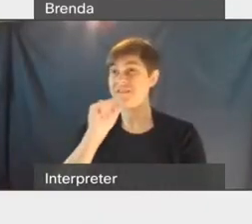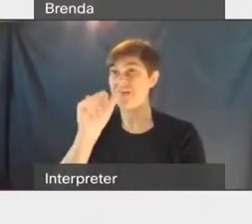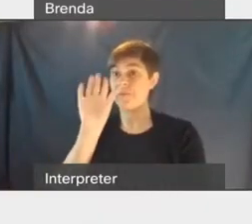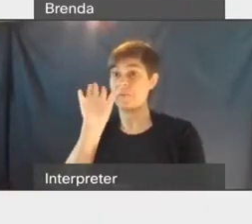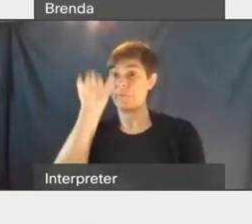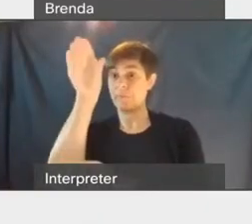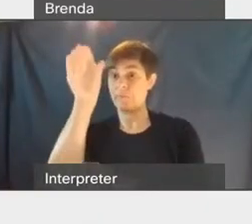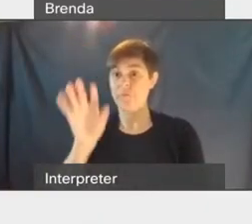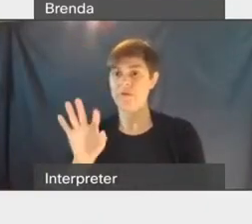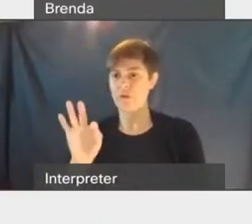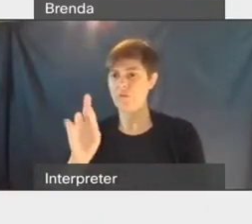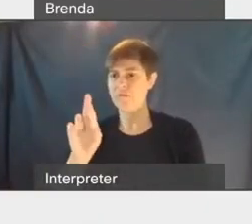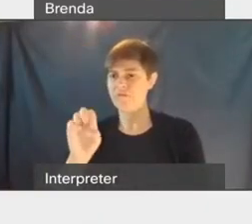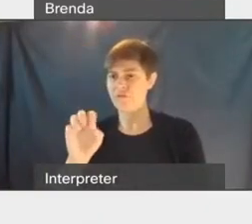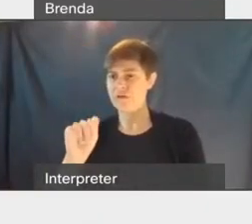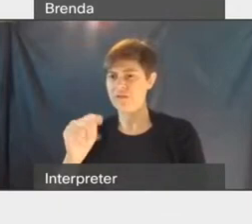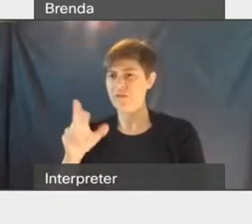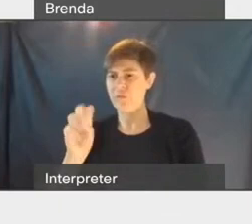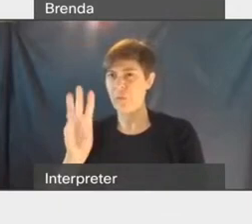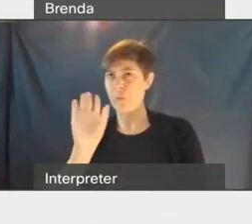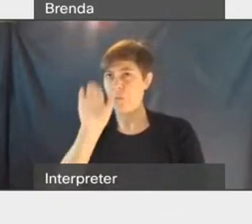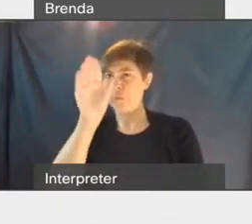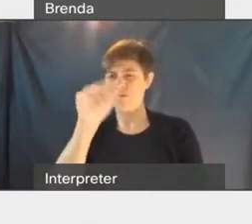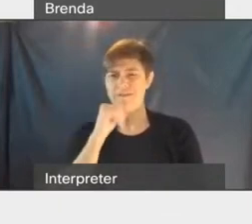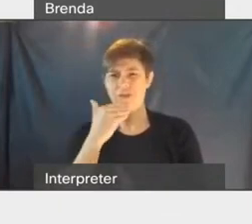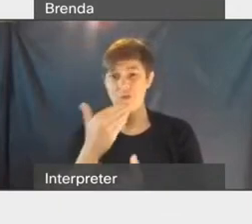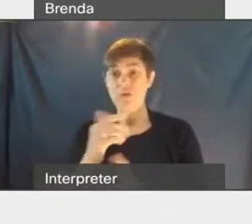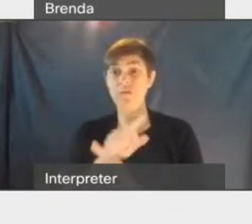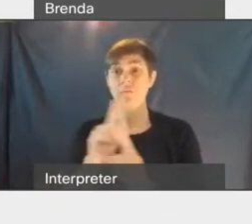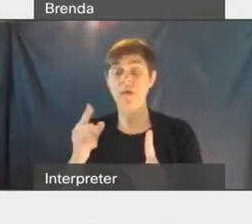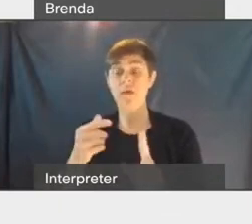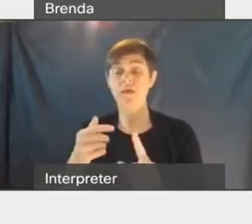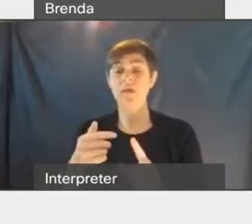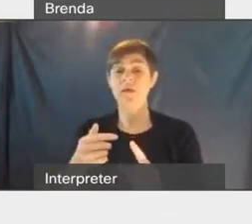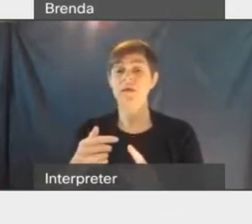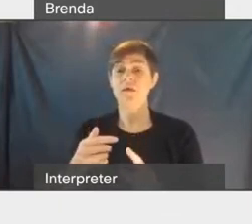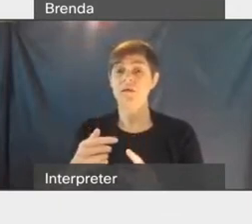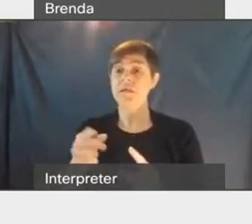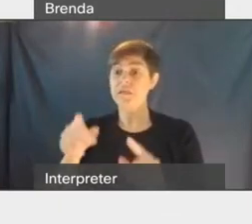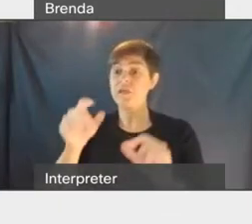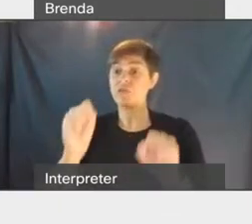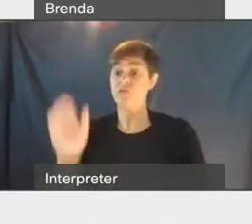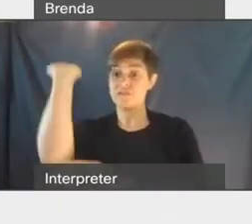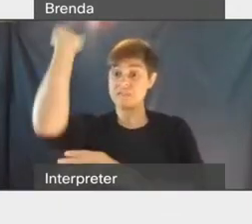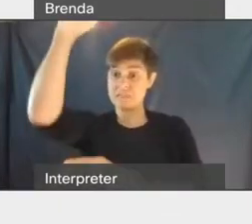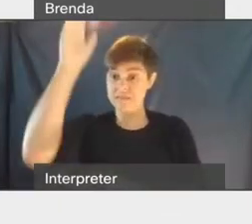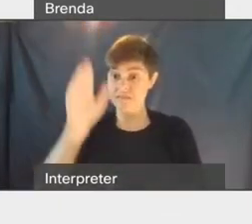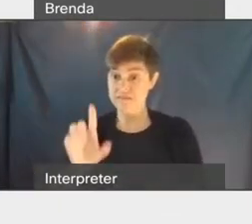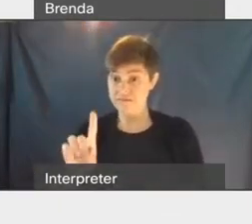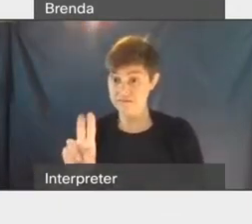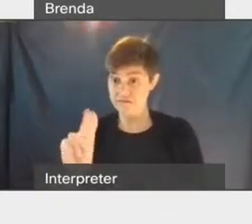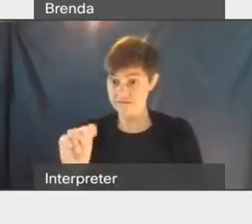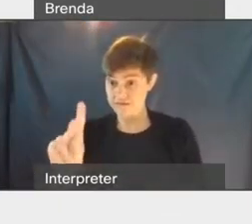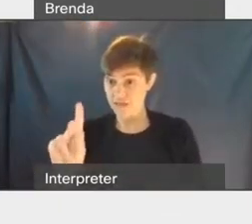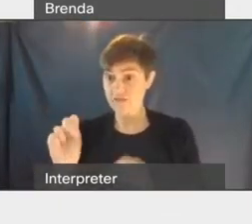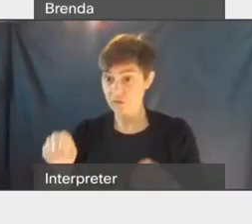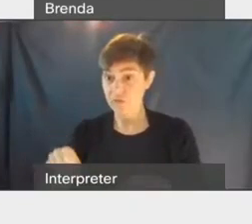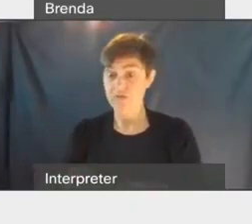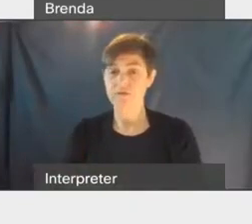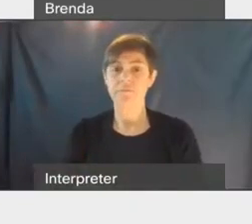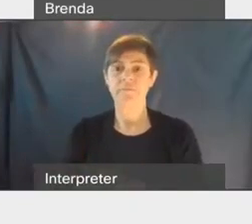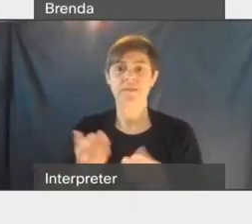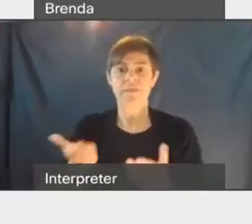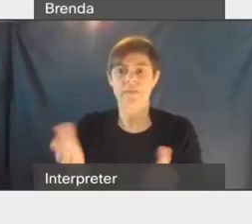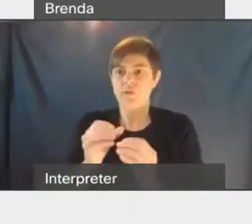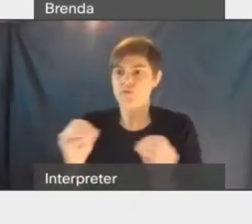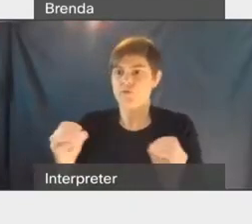well, but he could start above the free throw circle, jump in the air, and dunk the ball. Counted because there wasn't a rule